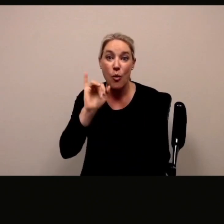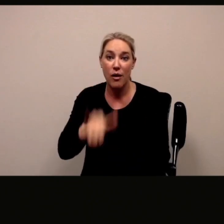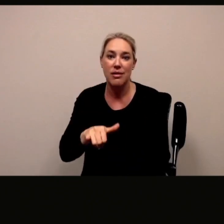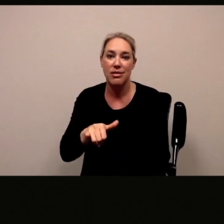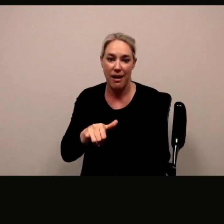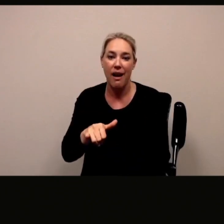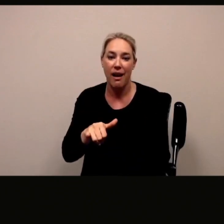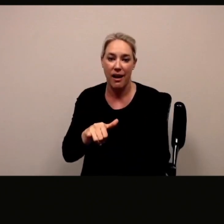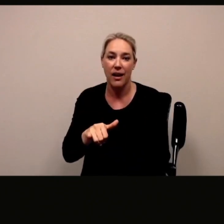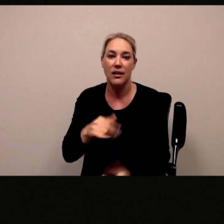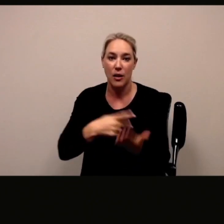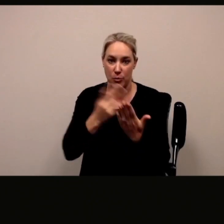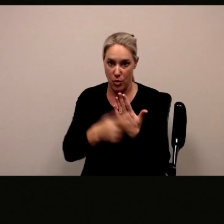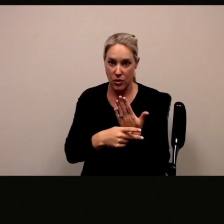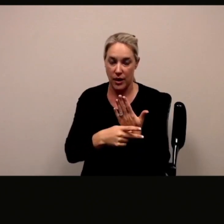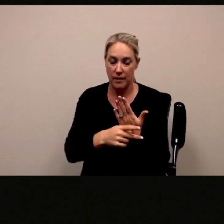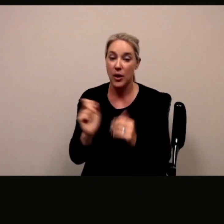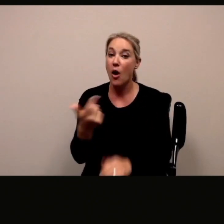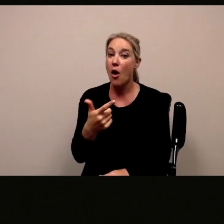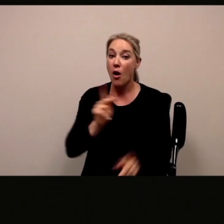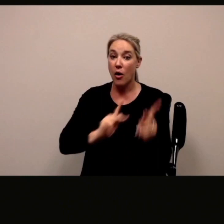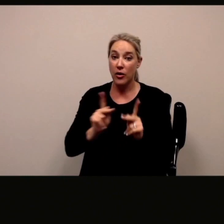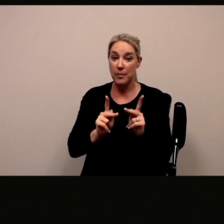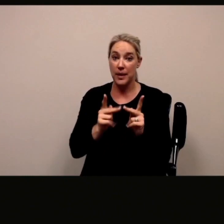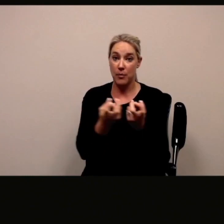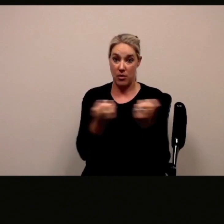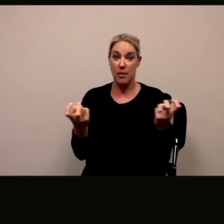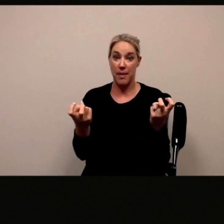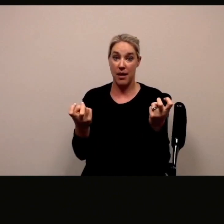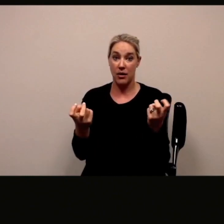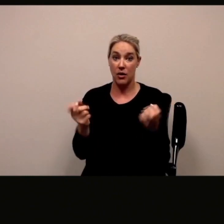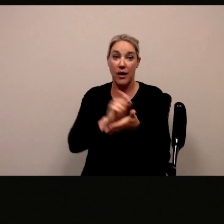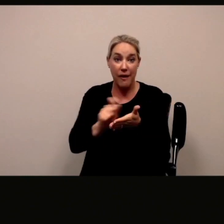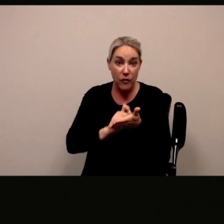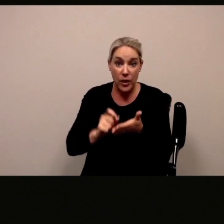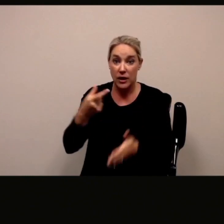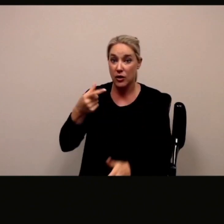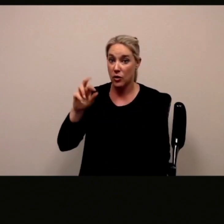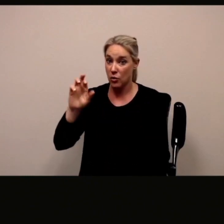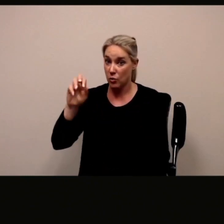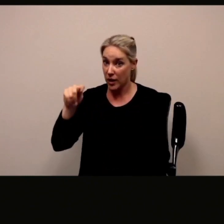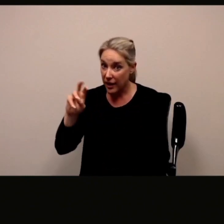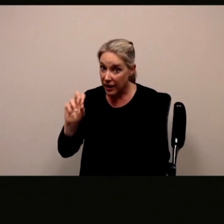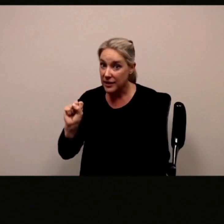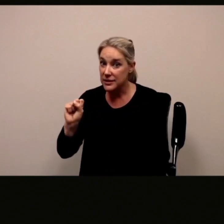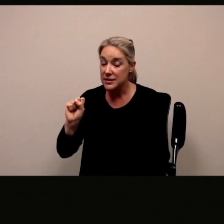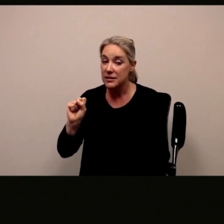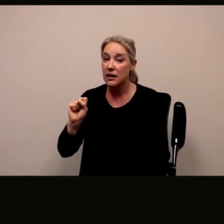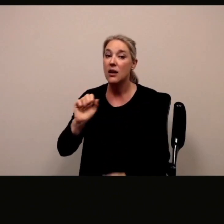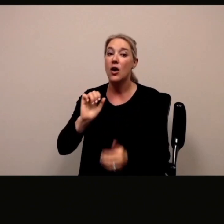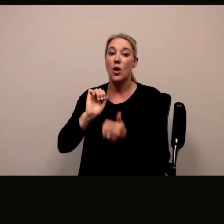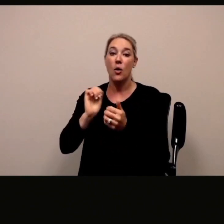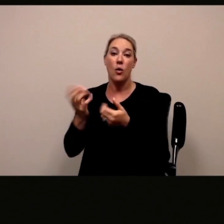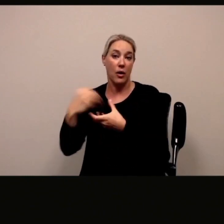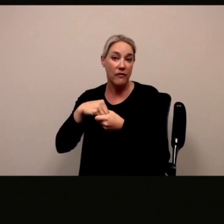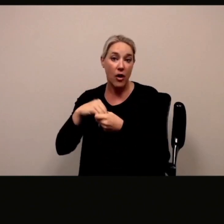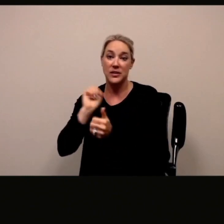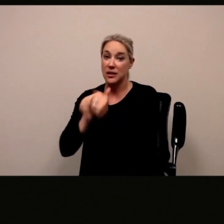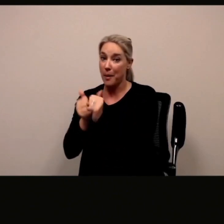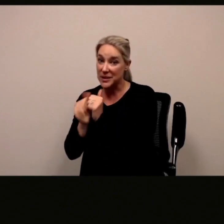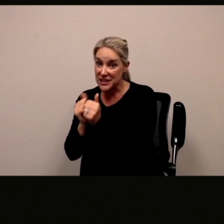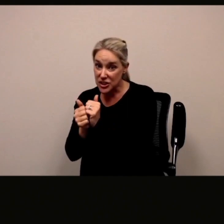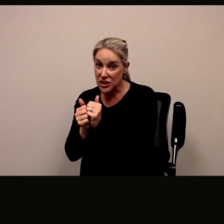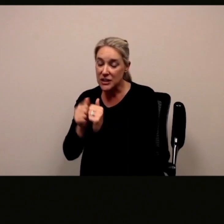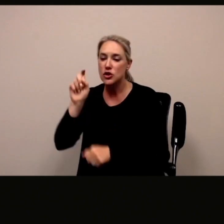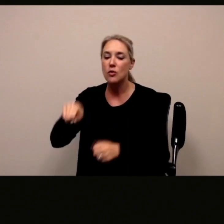on this panel has written grants or done competitions or whatever. You really have to start there to